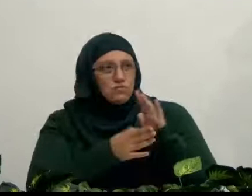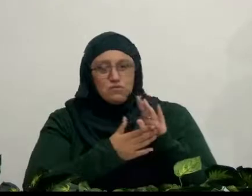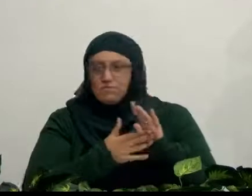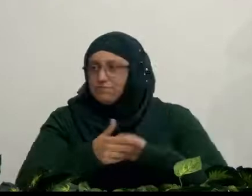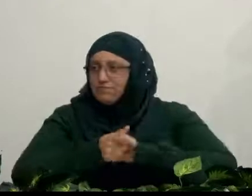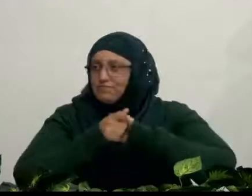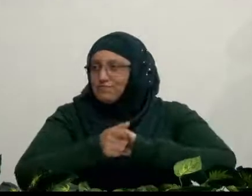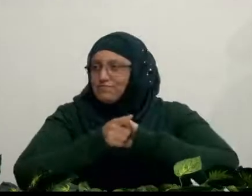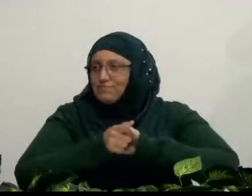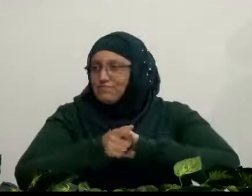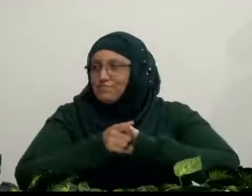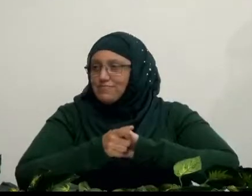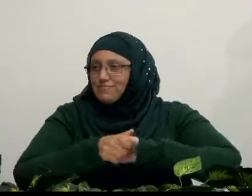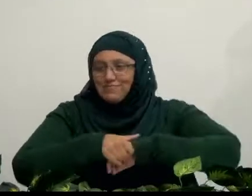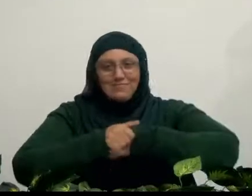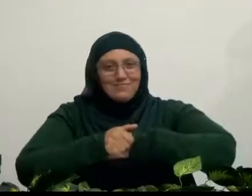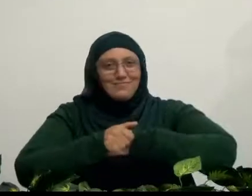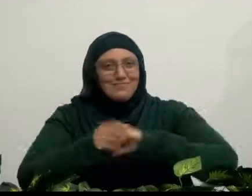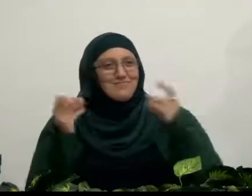okay, inshallah.